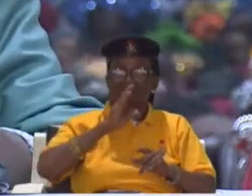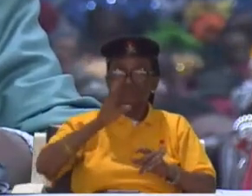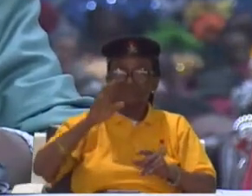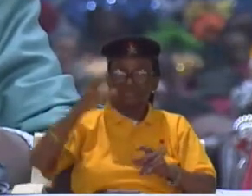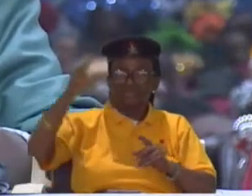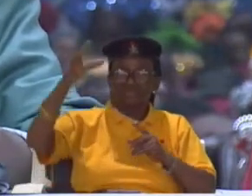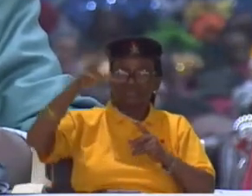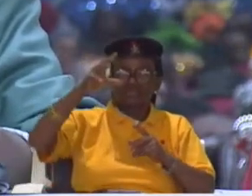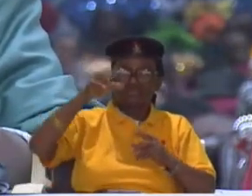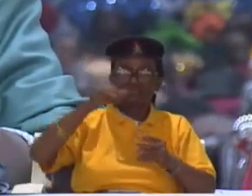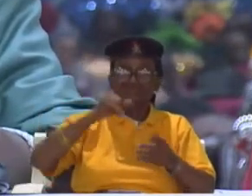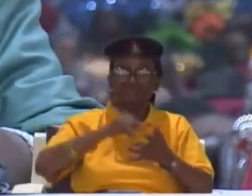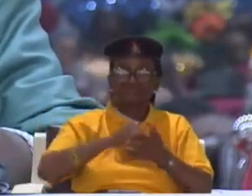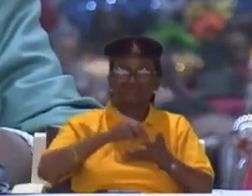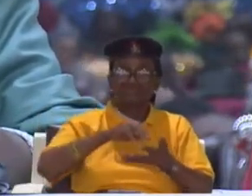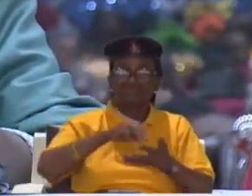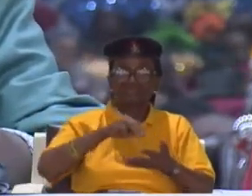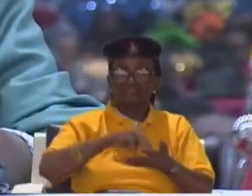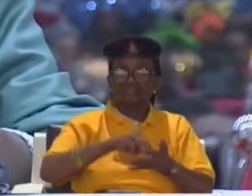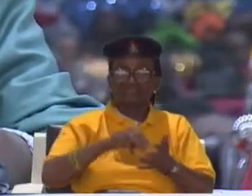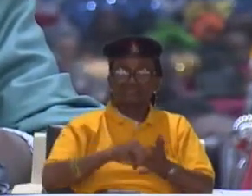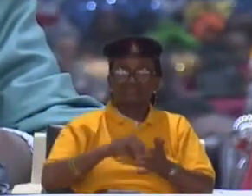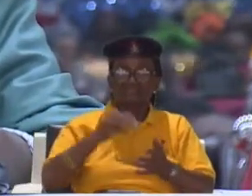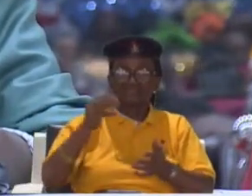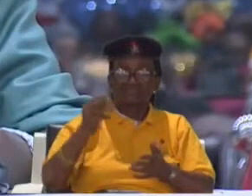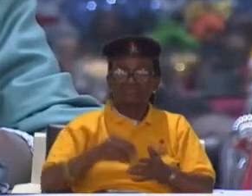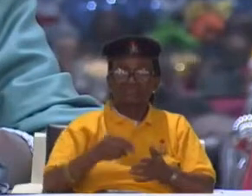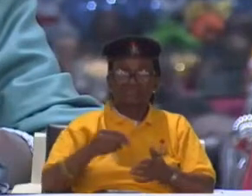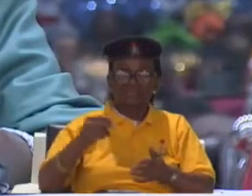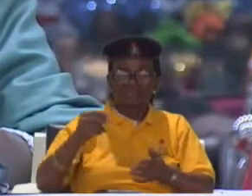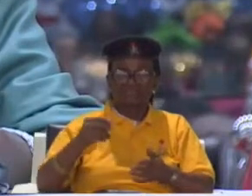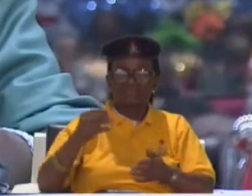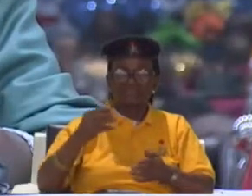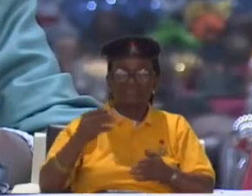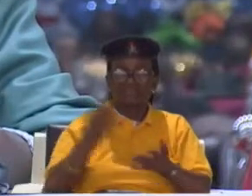It means darkness go.